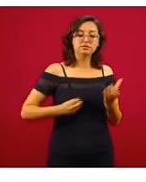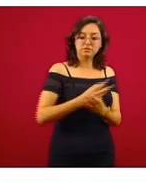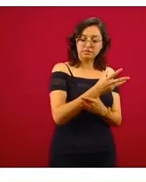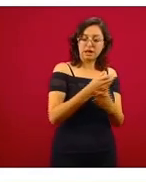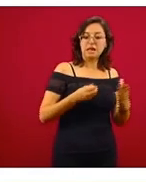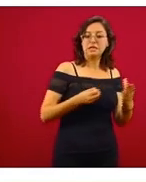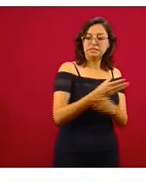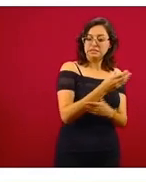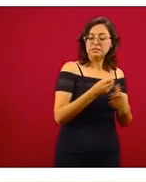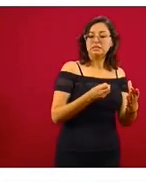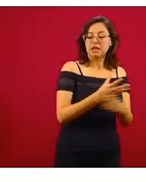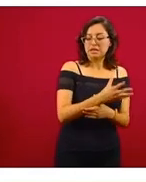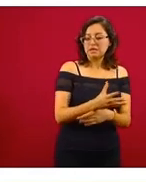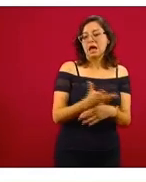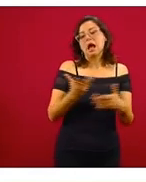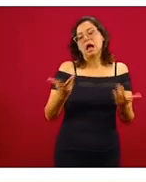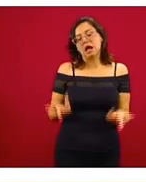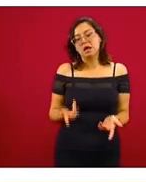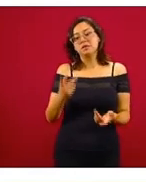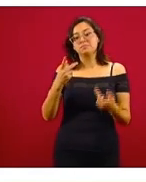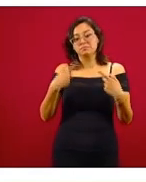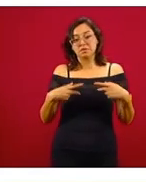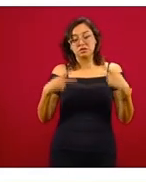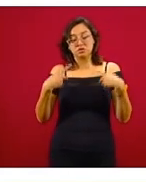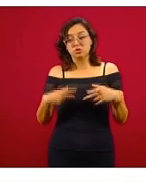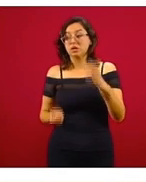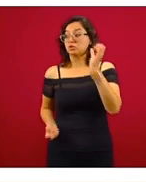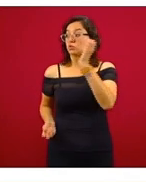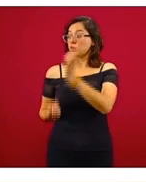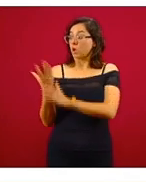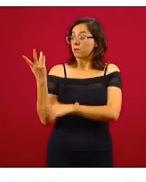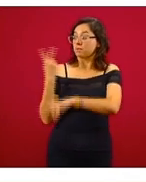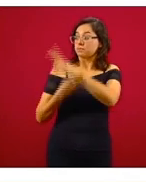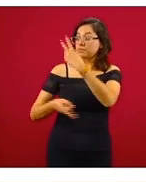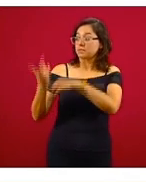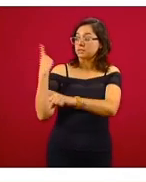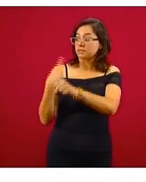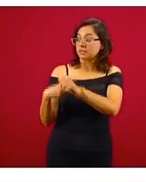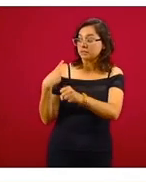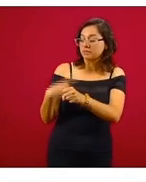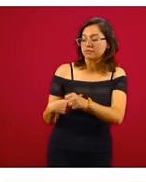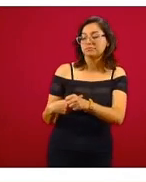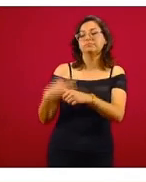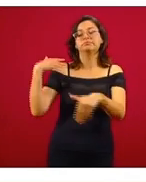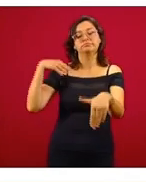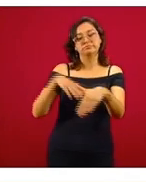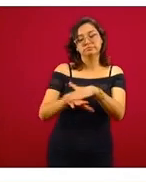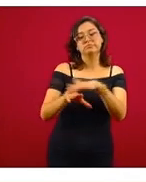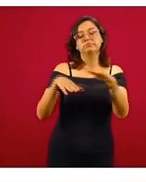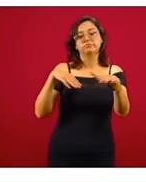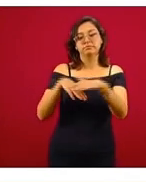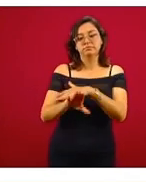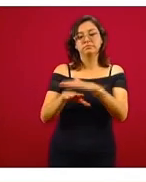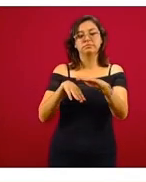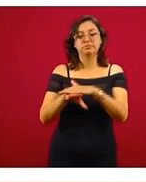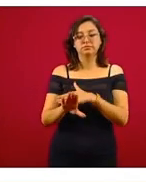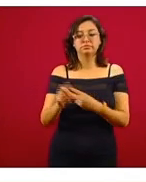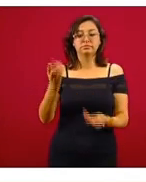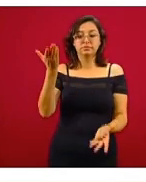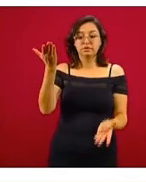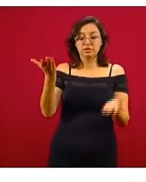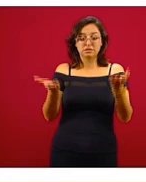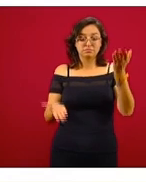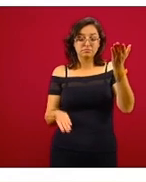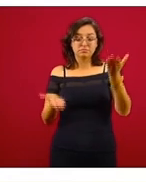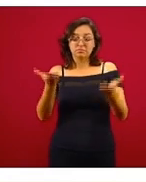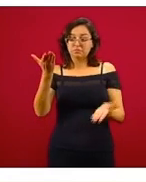And of course, this is a fluctuating number because every day there are new people who are being discharged, and then they